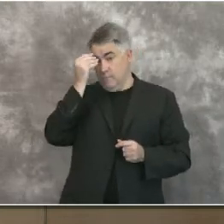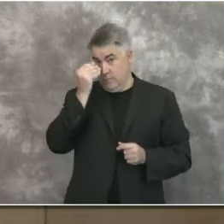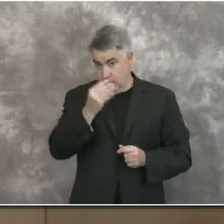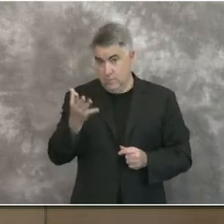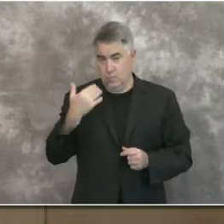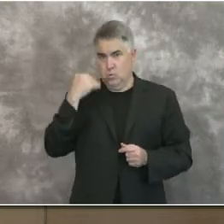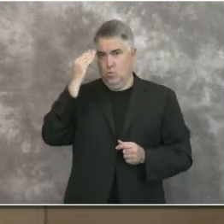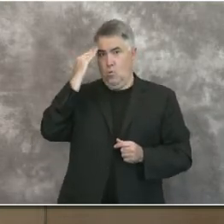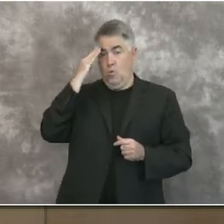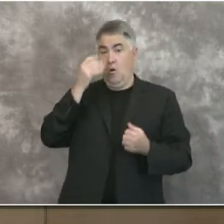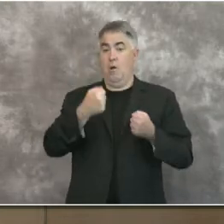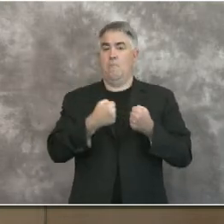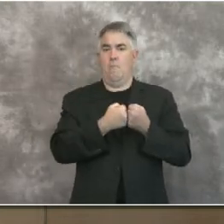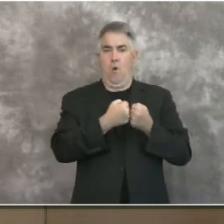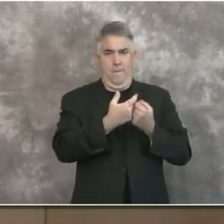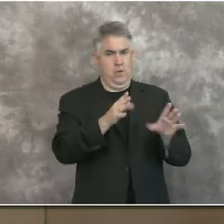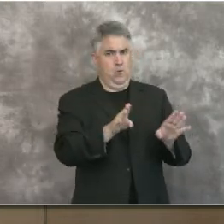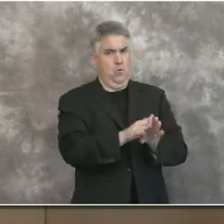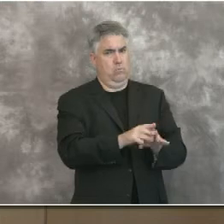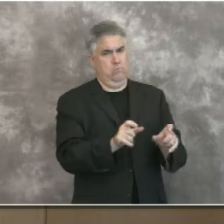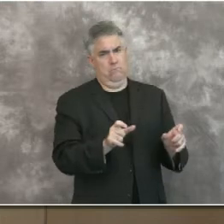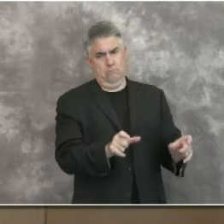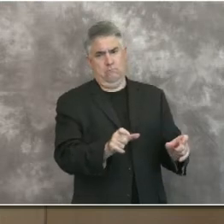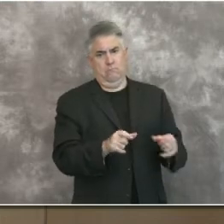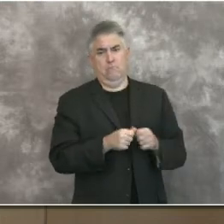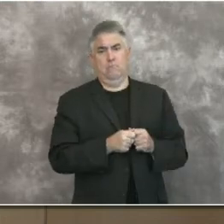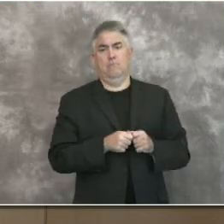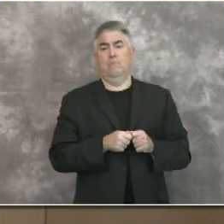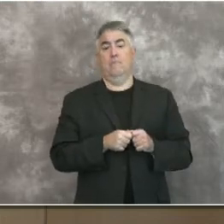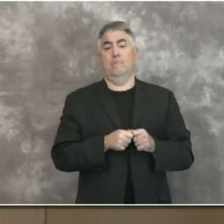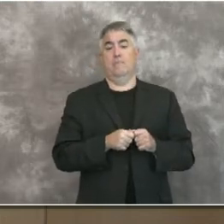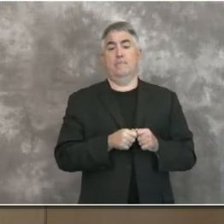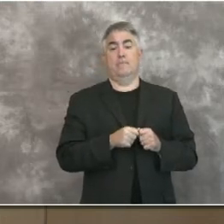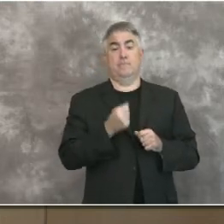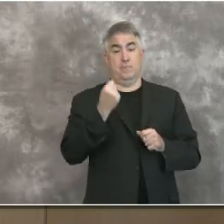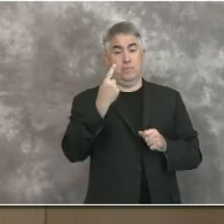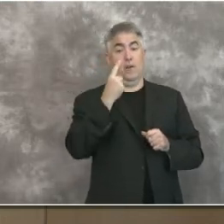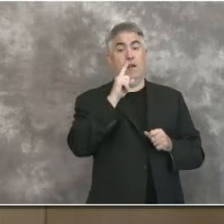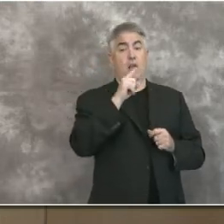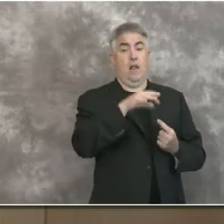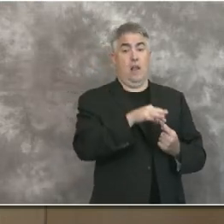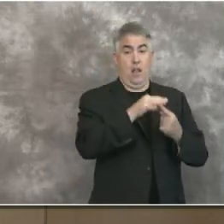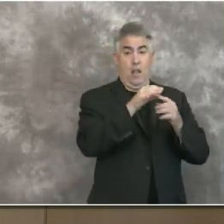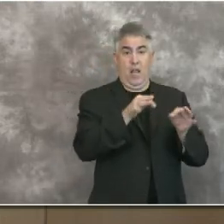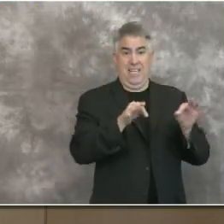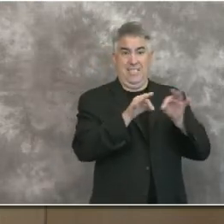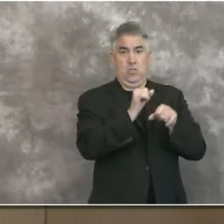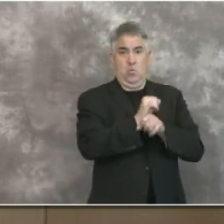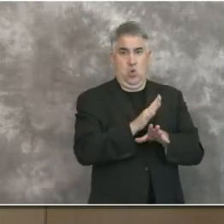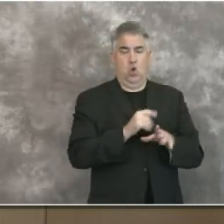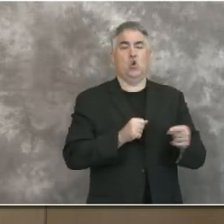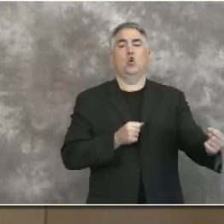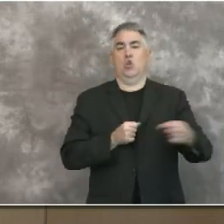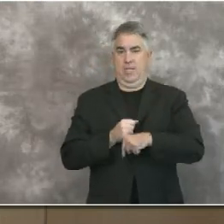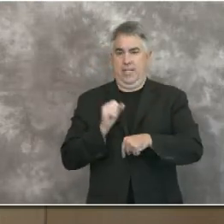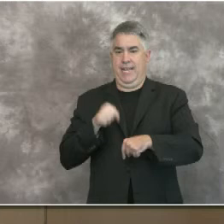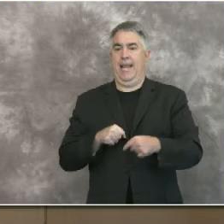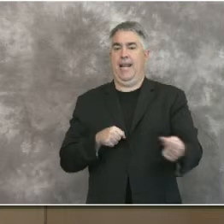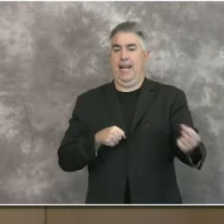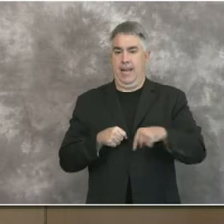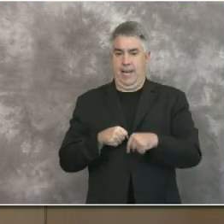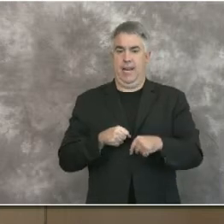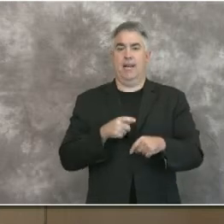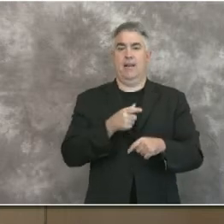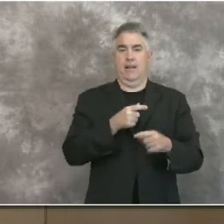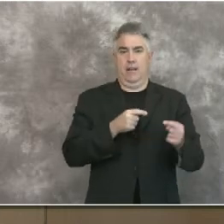closed to individuals except for those essential workers and American citizens or